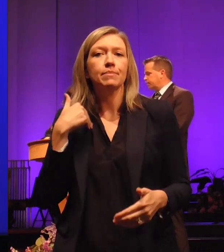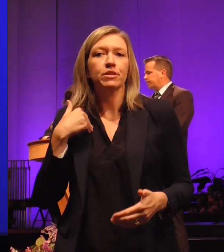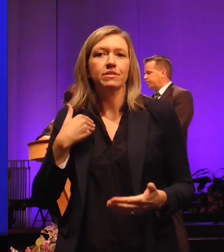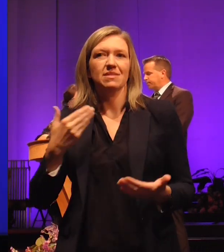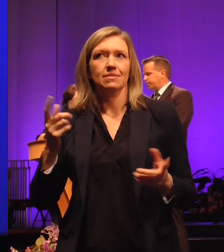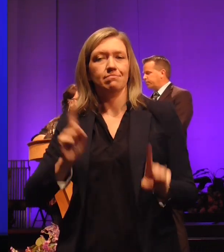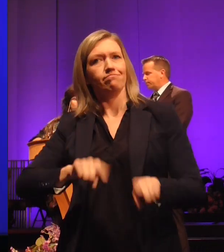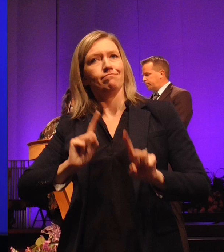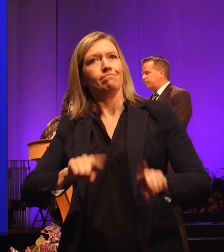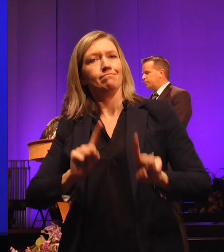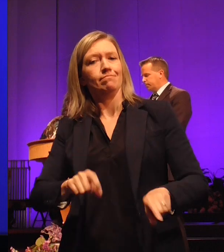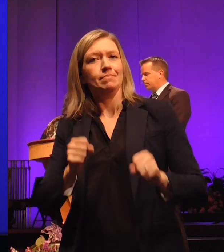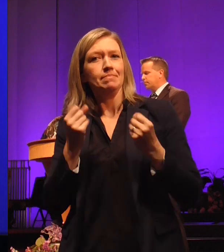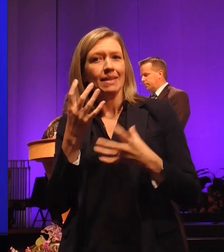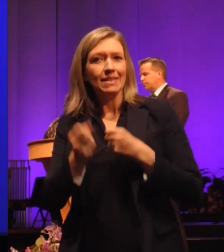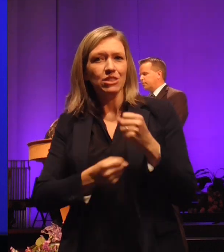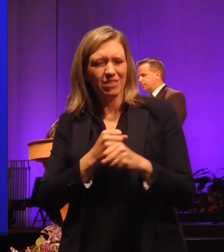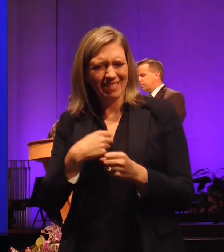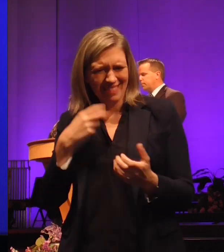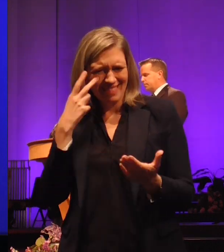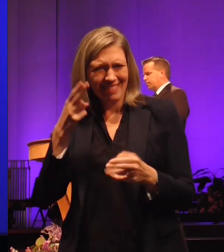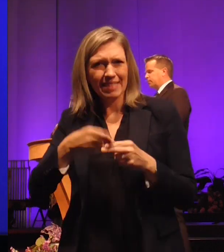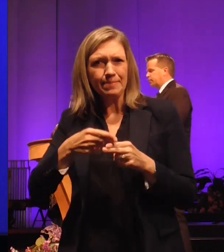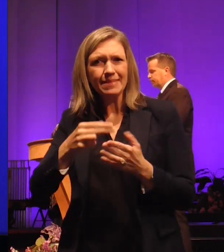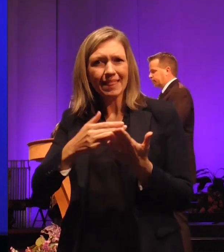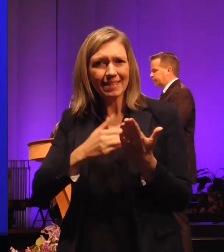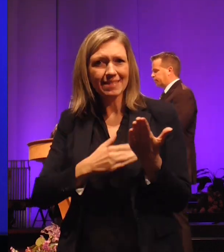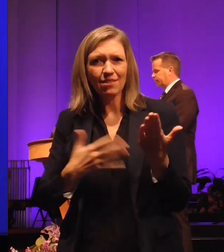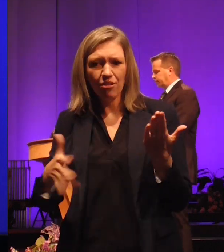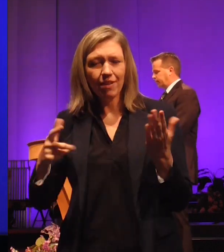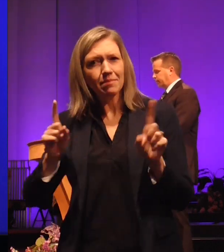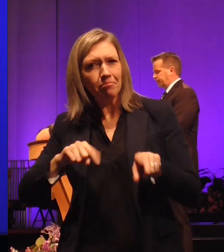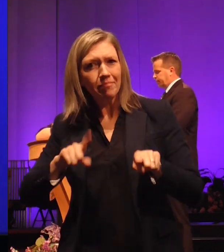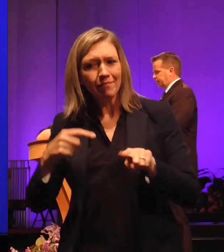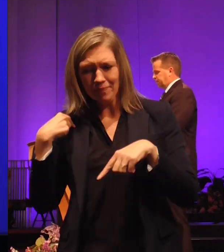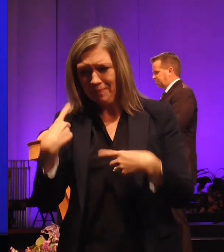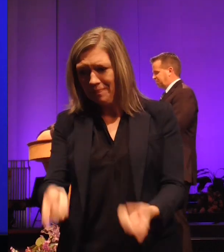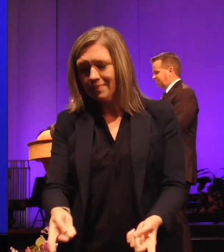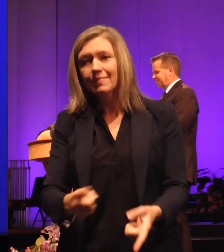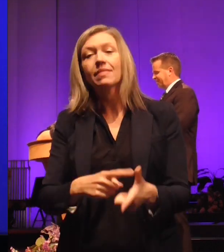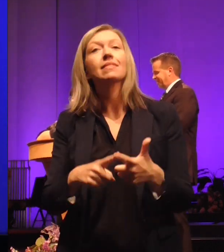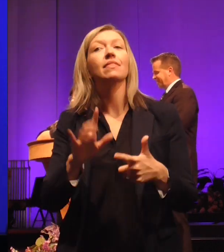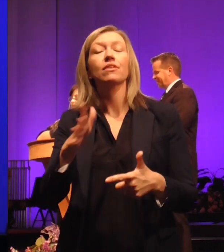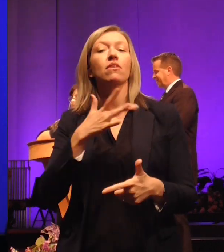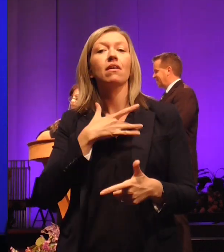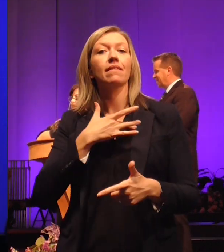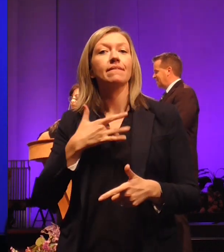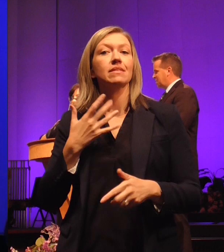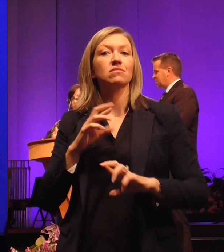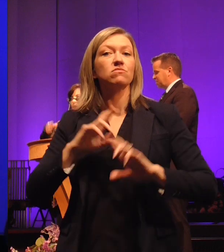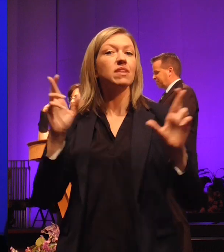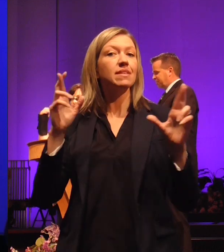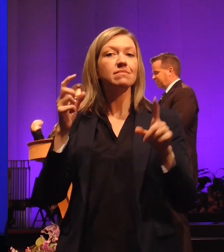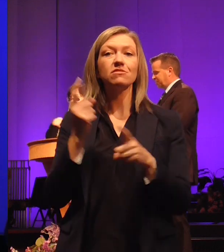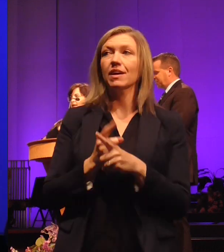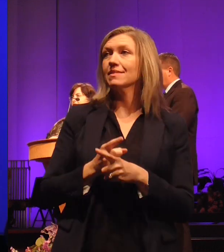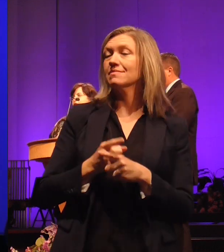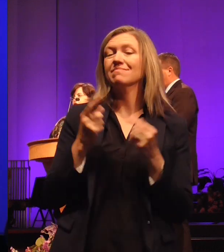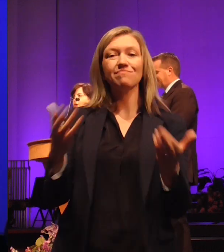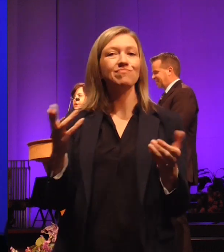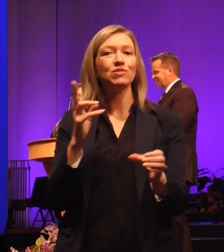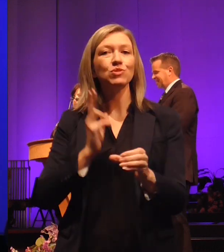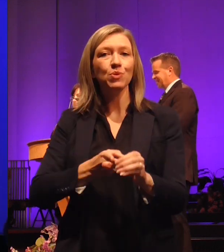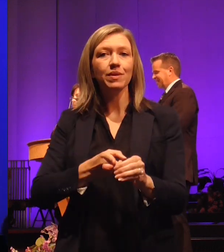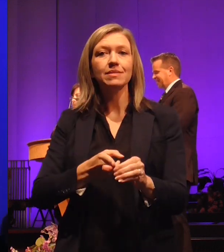here for many years. I see some names on this list of people who've been around for a while. And eventually, when their heart feels right, they can choose to join. And some who come right